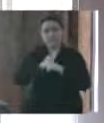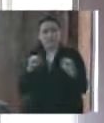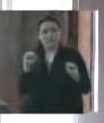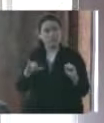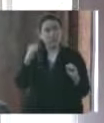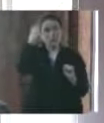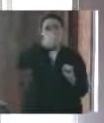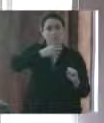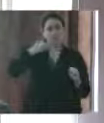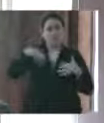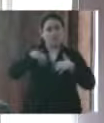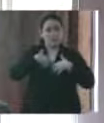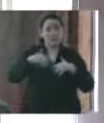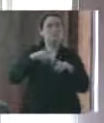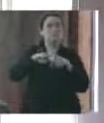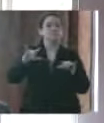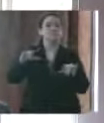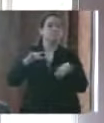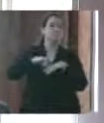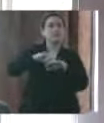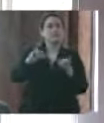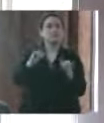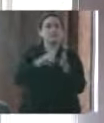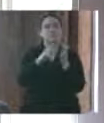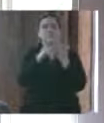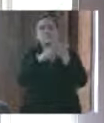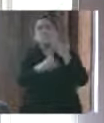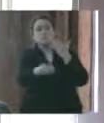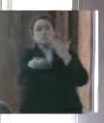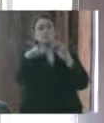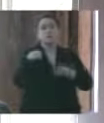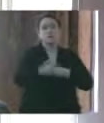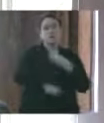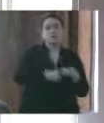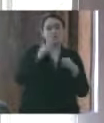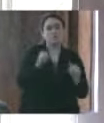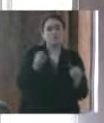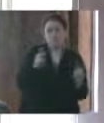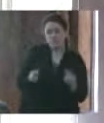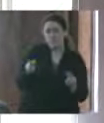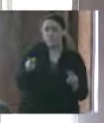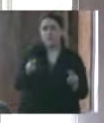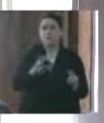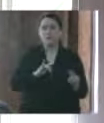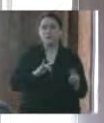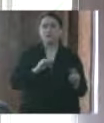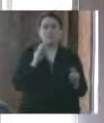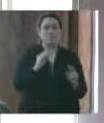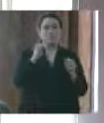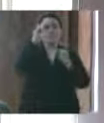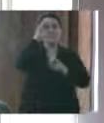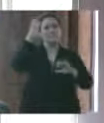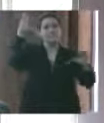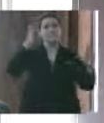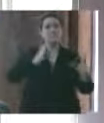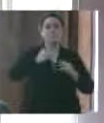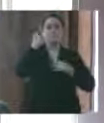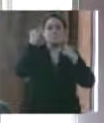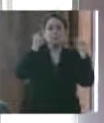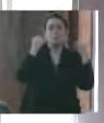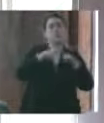to continue to stir the imagination of humankind. But at the same time, we're preserving the biodiversity of our